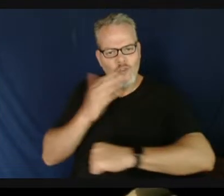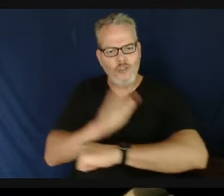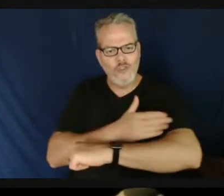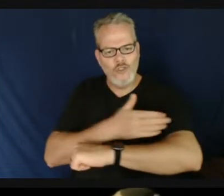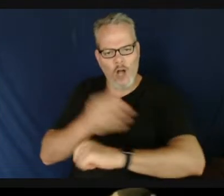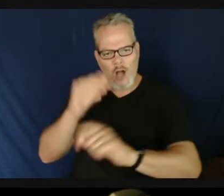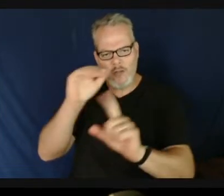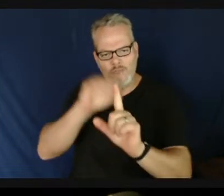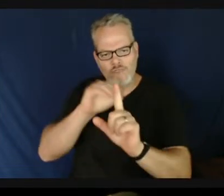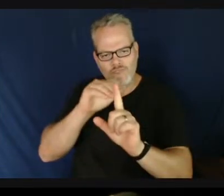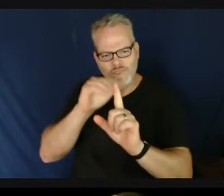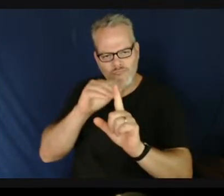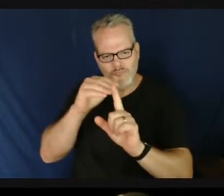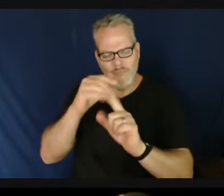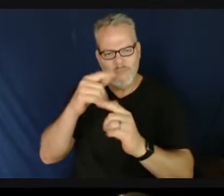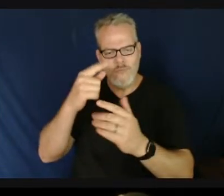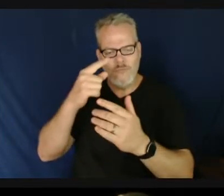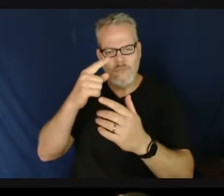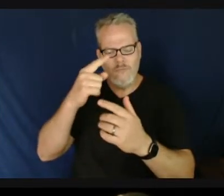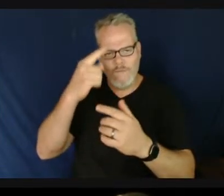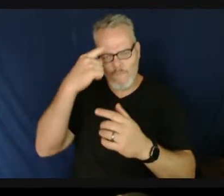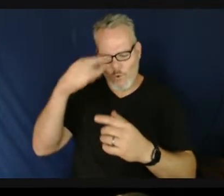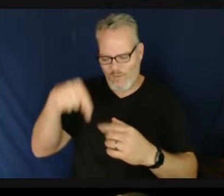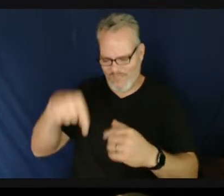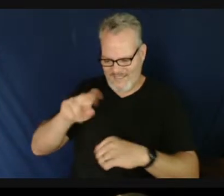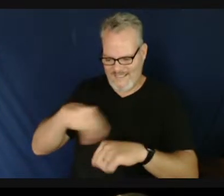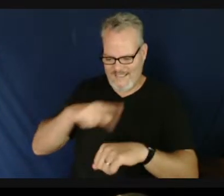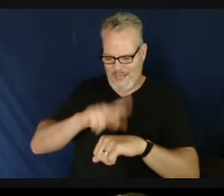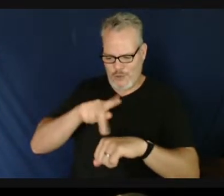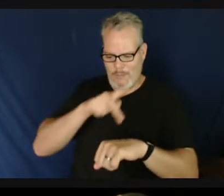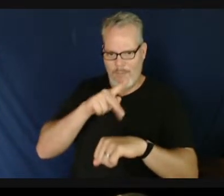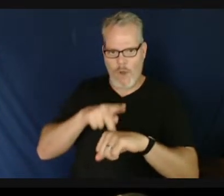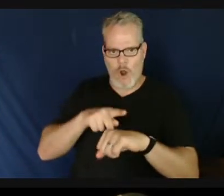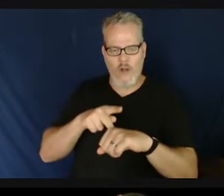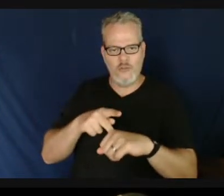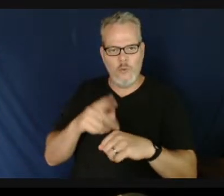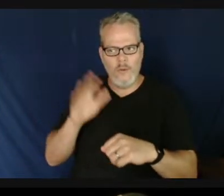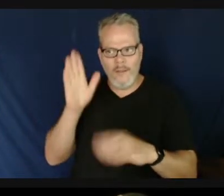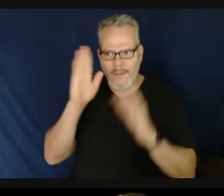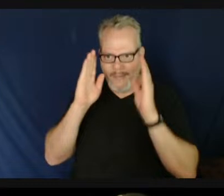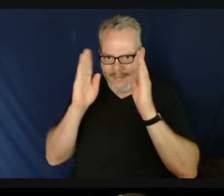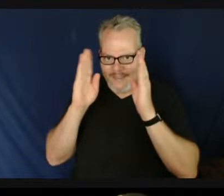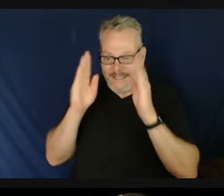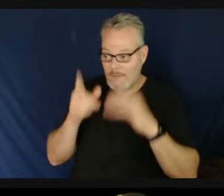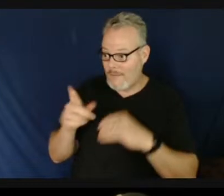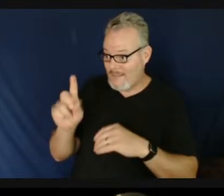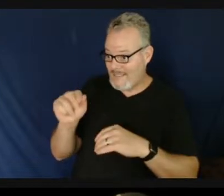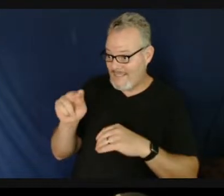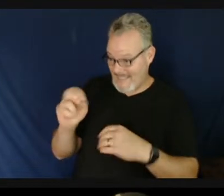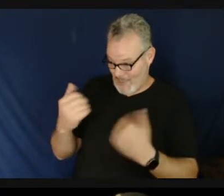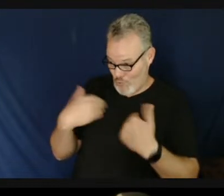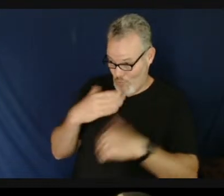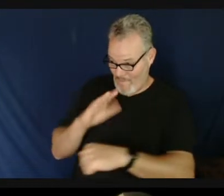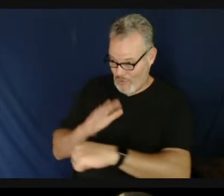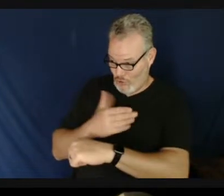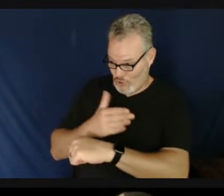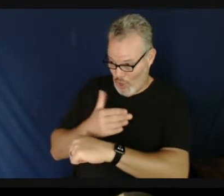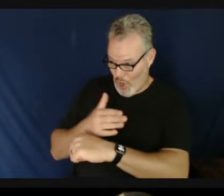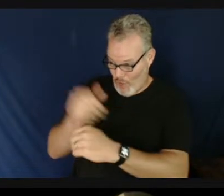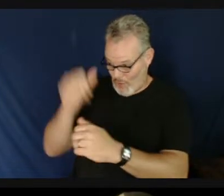National Park? Tune into your top 10 parks on social media for an earful this week. Dane, do you have a song that reminds you of the